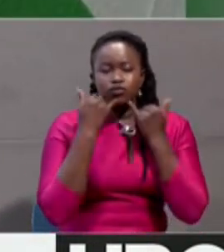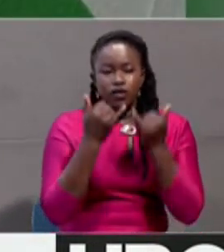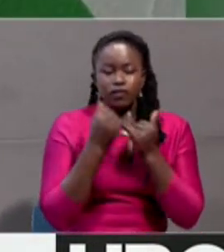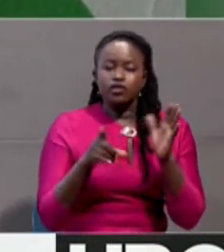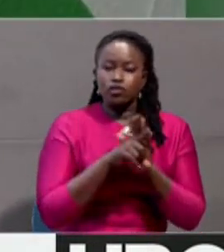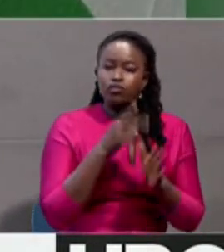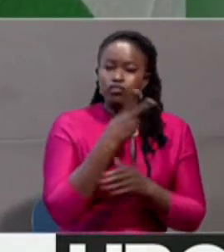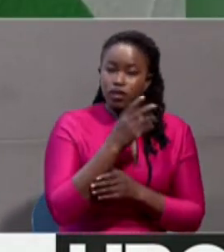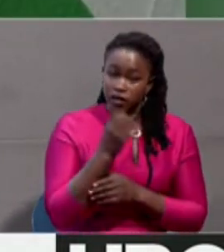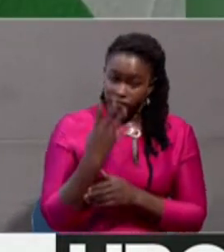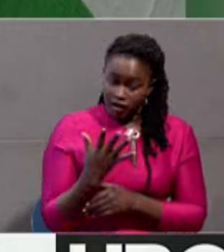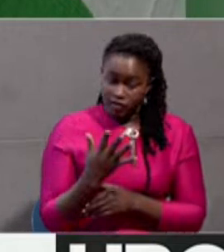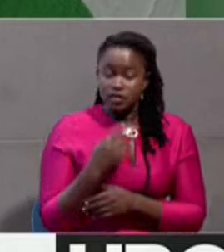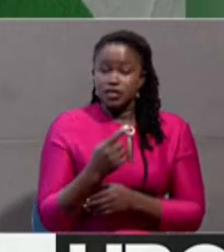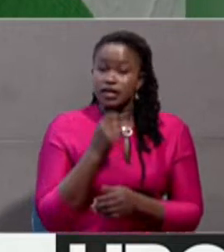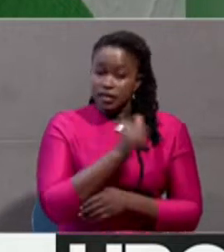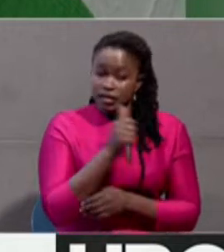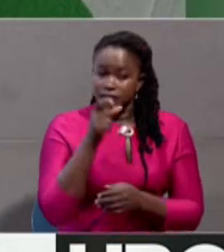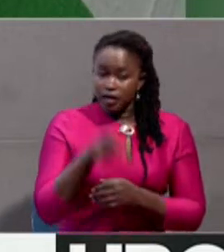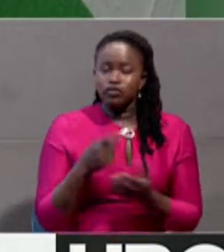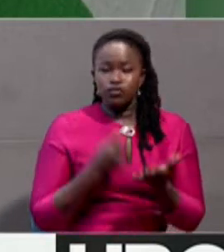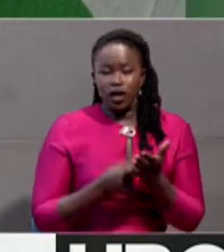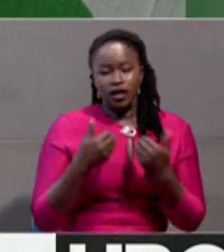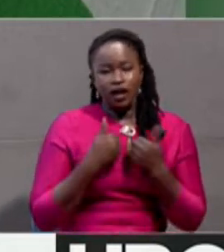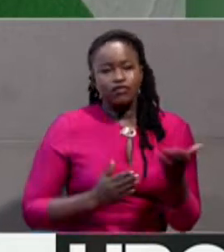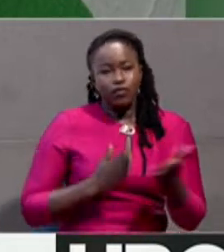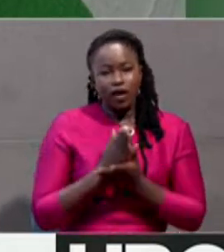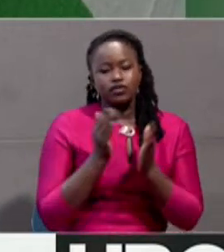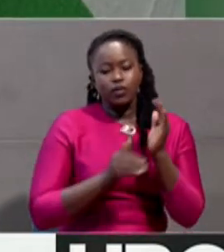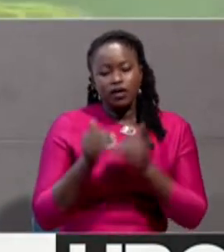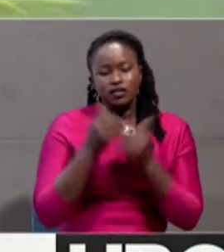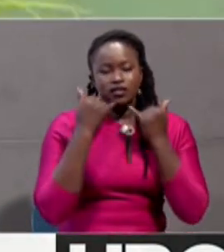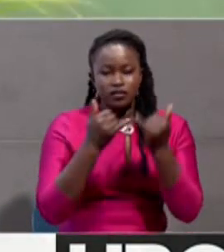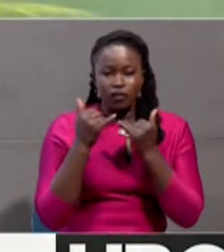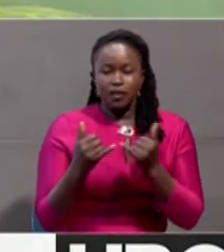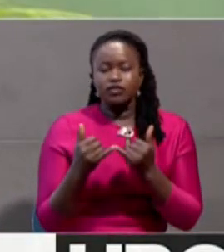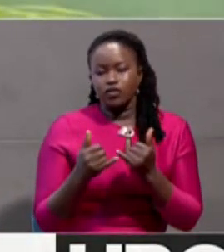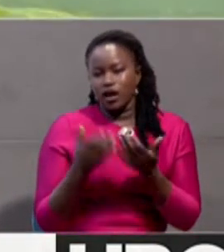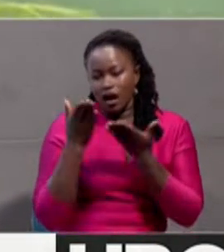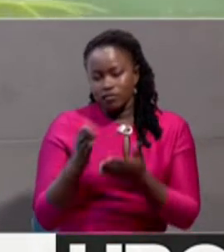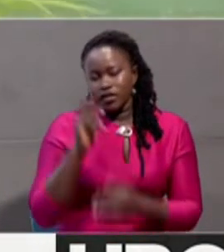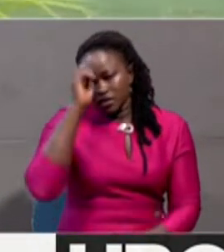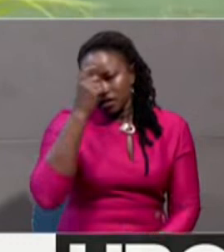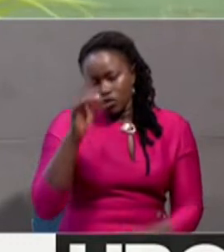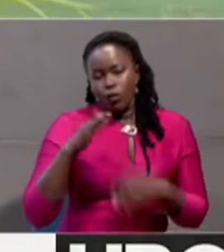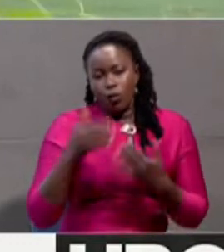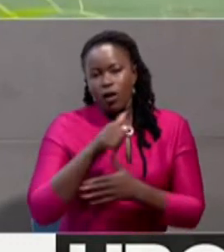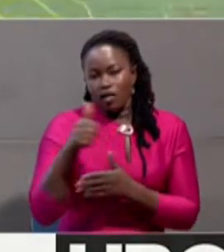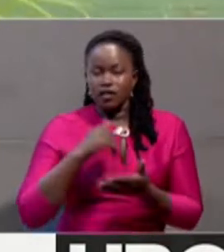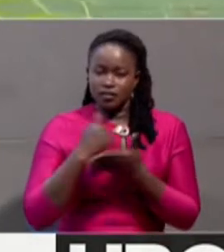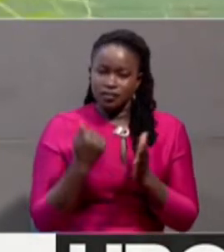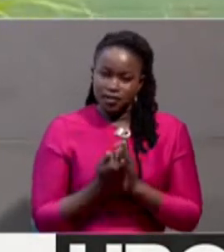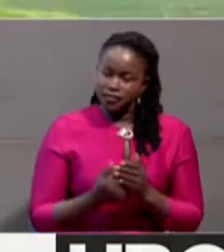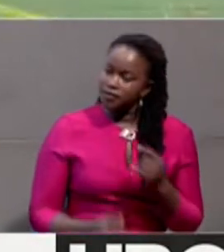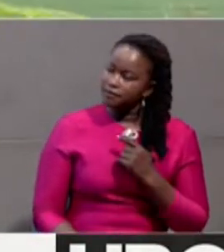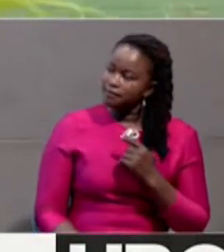2005 grants every citizen a right to access information in possession of the state or any other organ. If you just